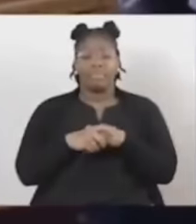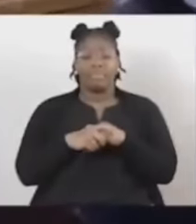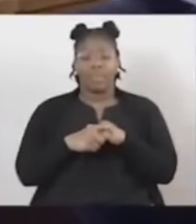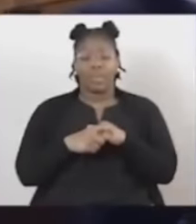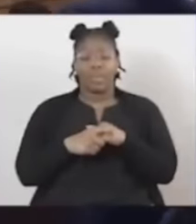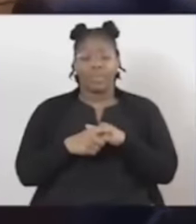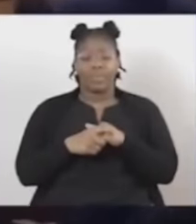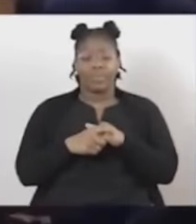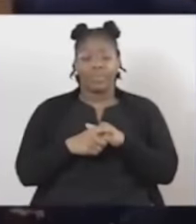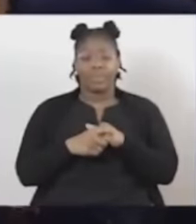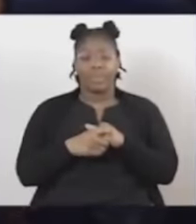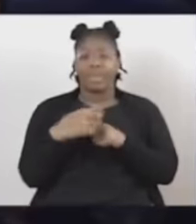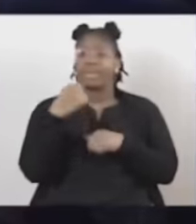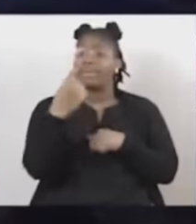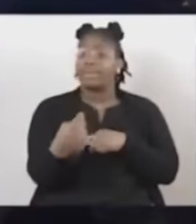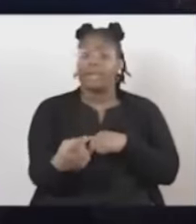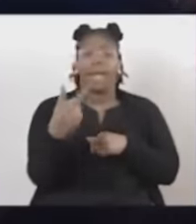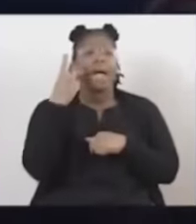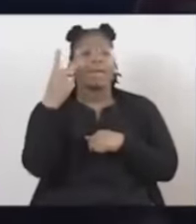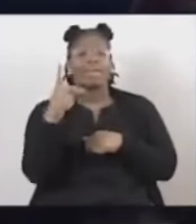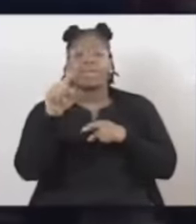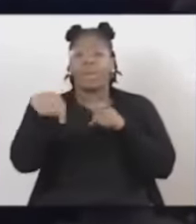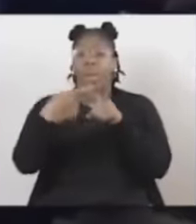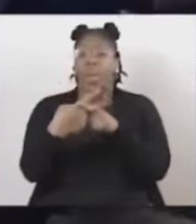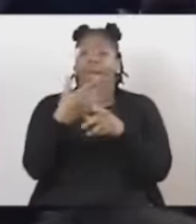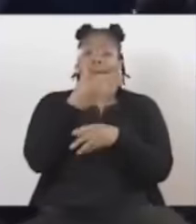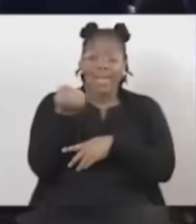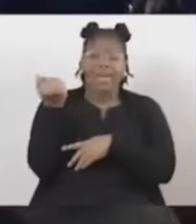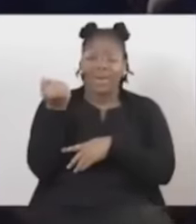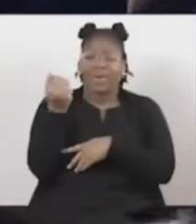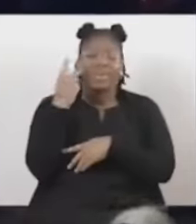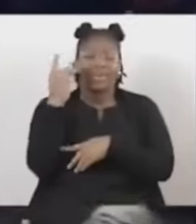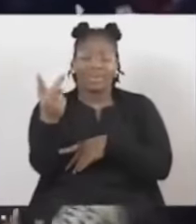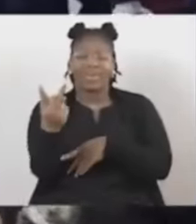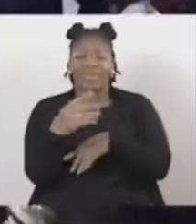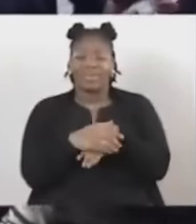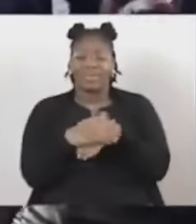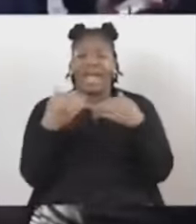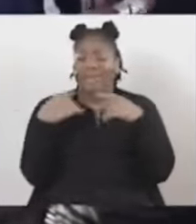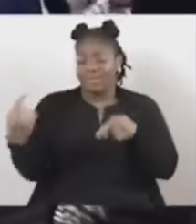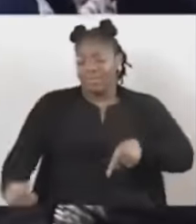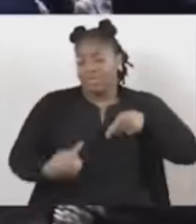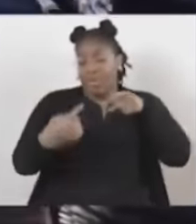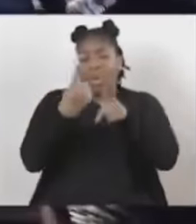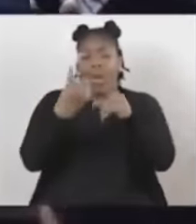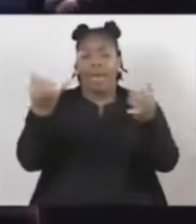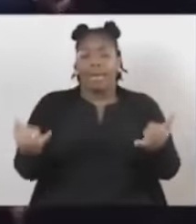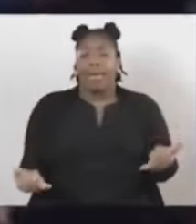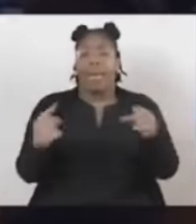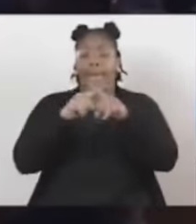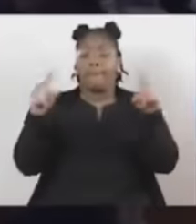them, I'll see you on my comeback. Yes, I will. I got some loose threads hanging.